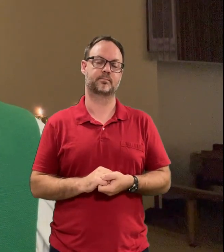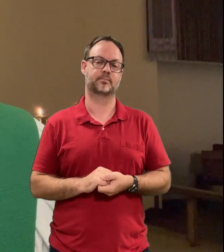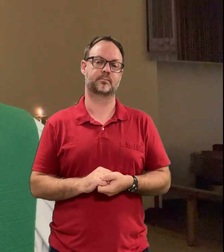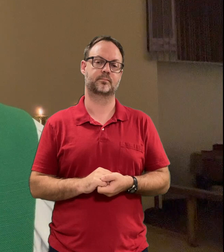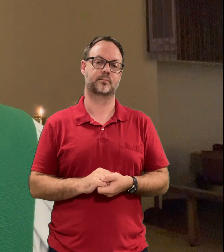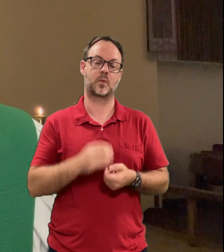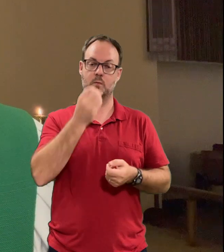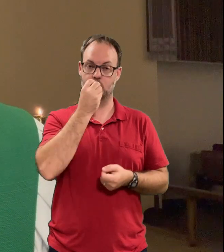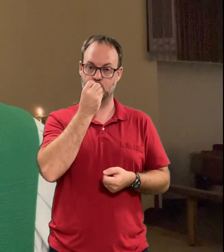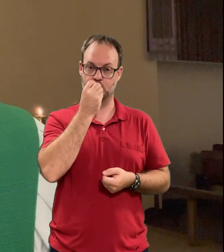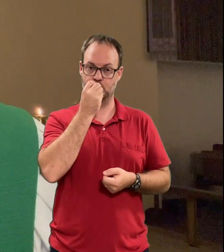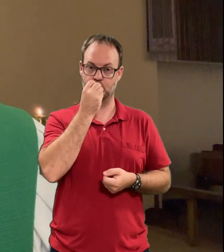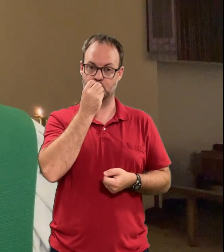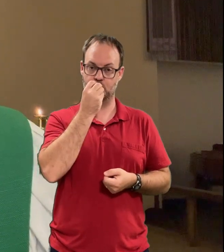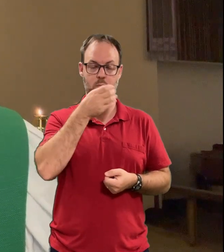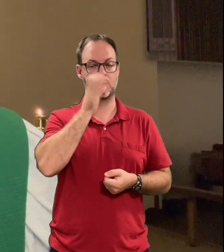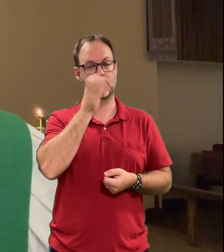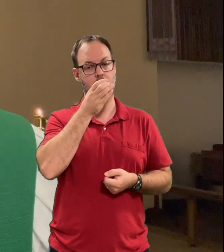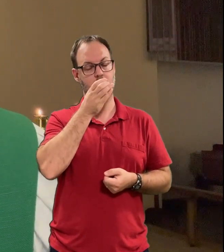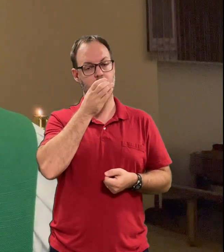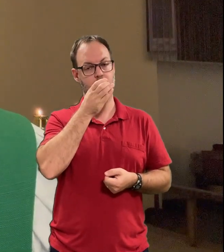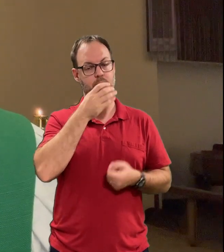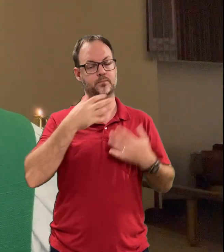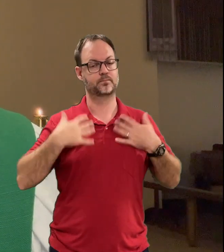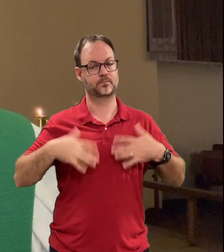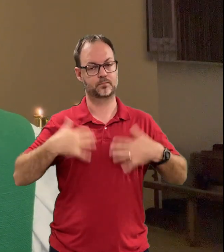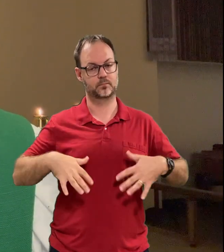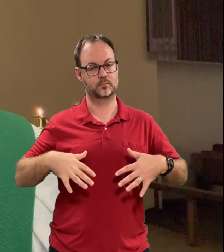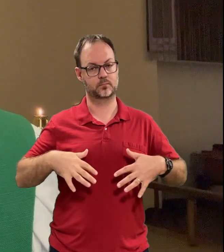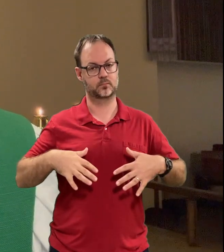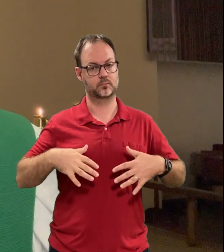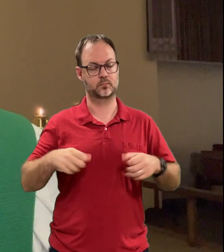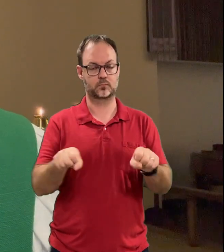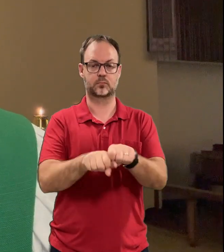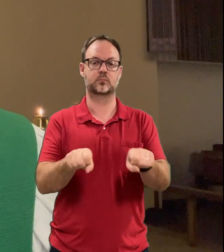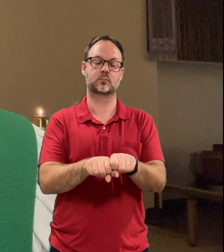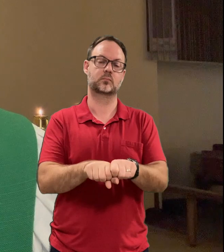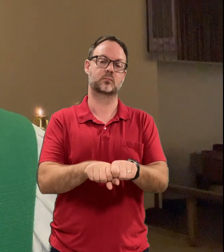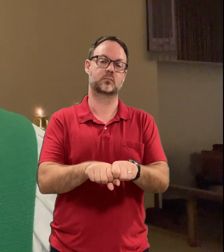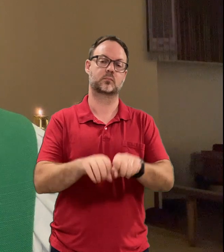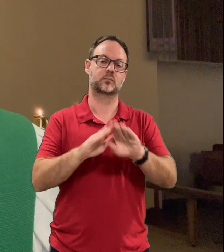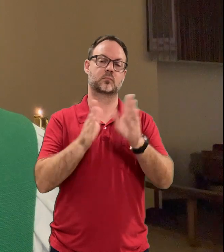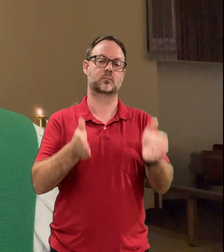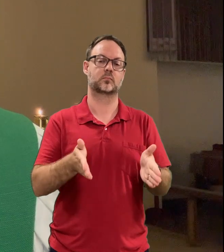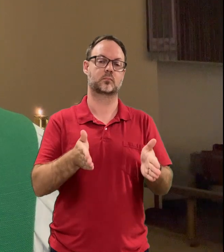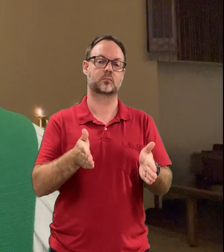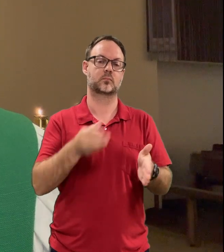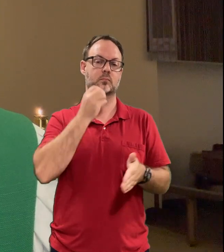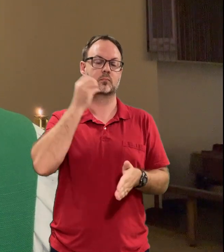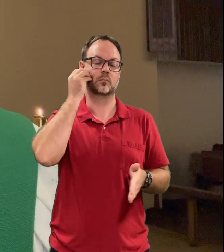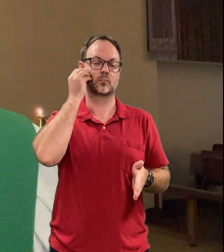such as food, drink, clothing, shoes,